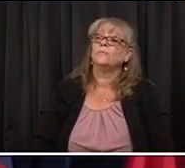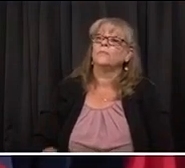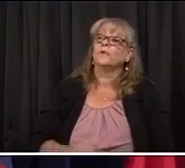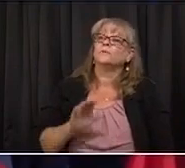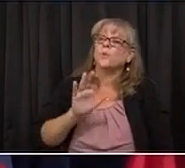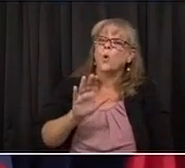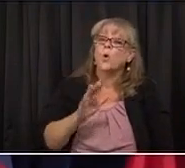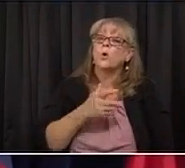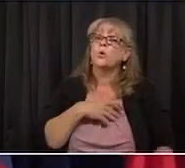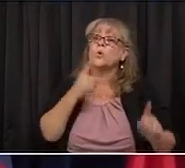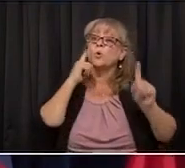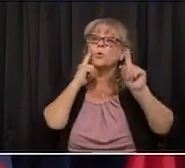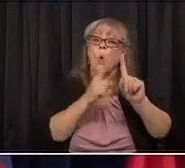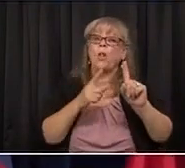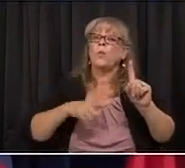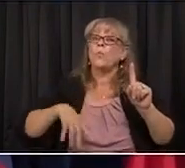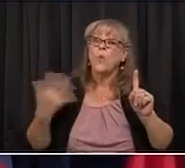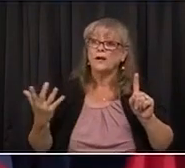to midnight.